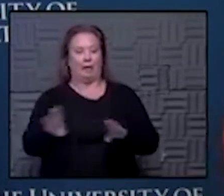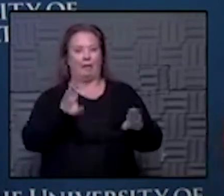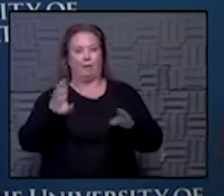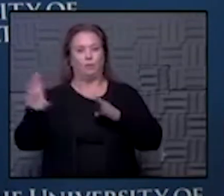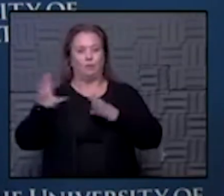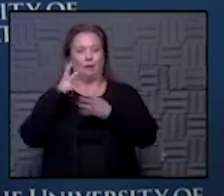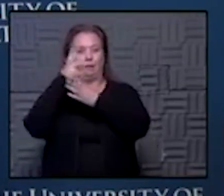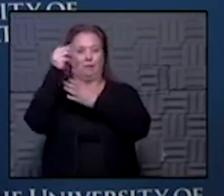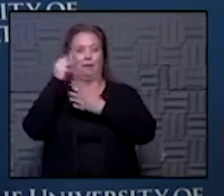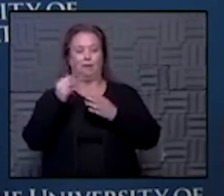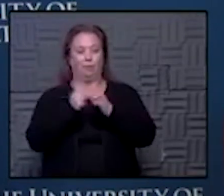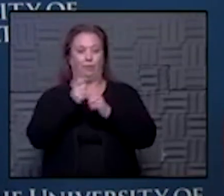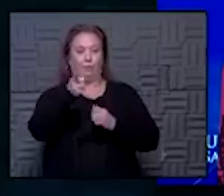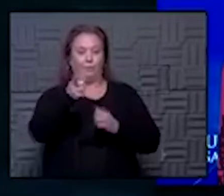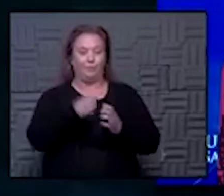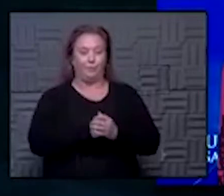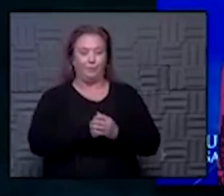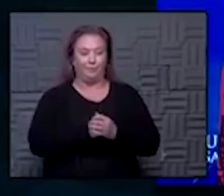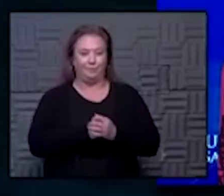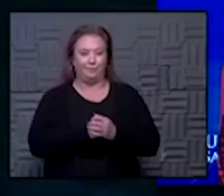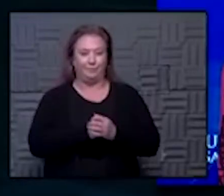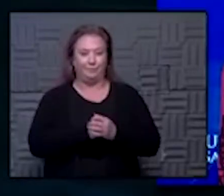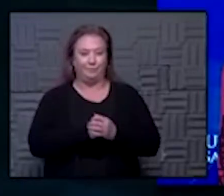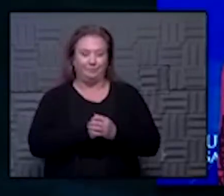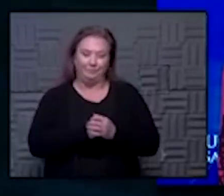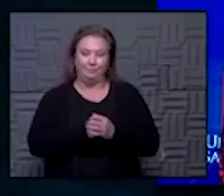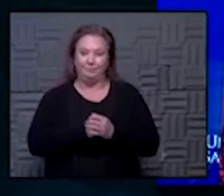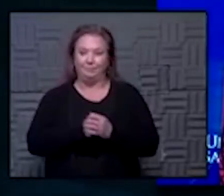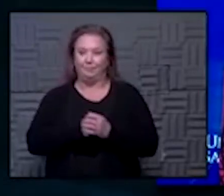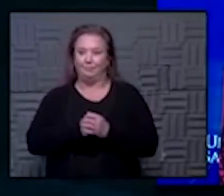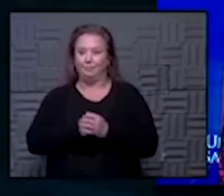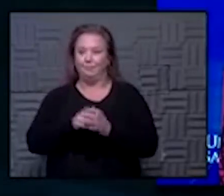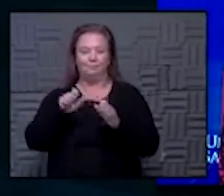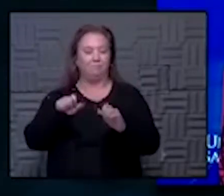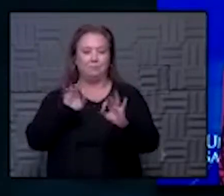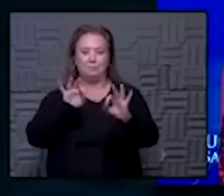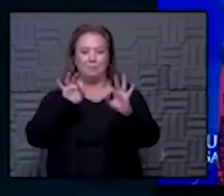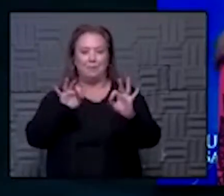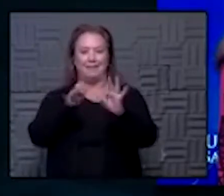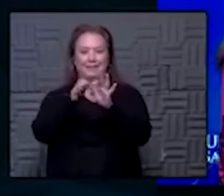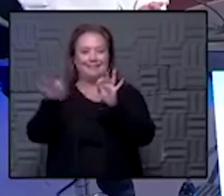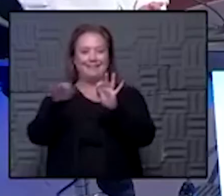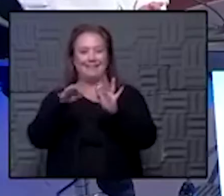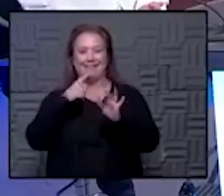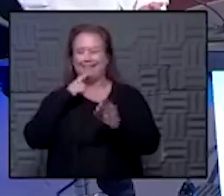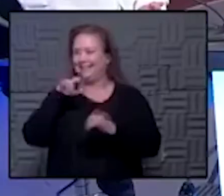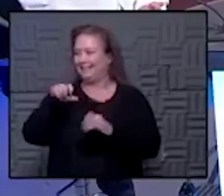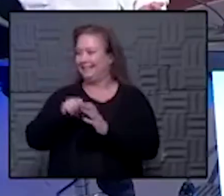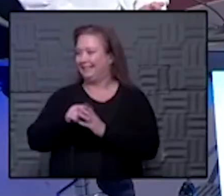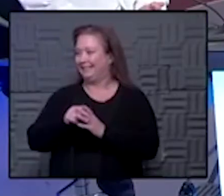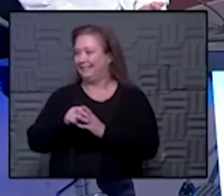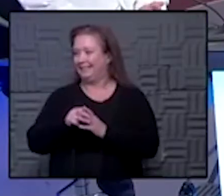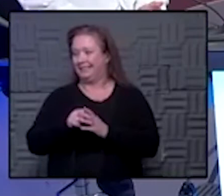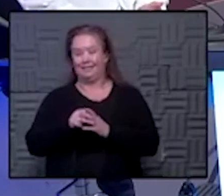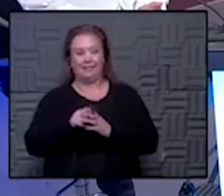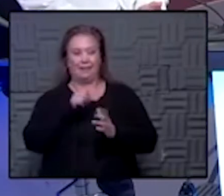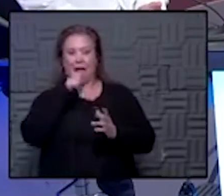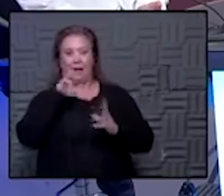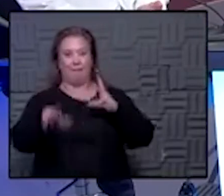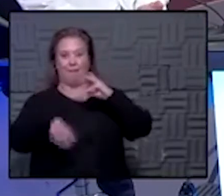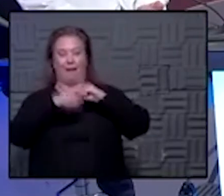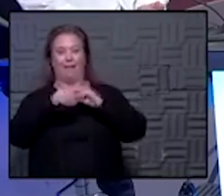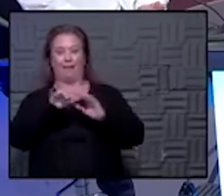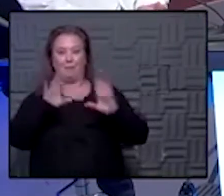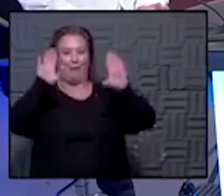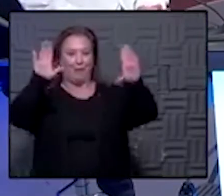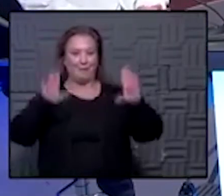of the interactions they're having with you. I mean, I couldn't have said that any better. You? Nope. Oh, I'm not taking a stab at that.